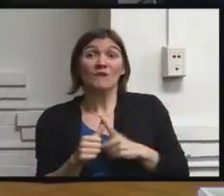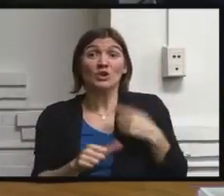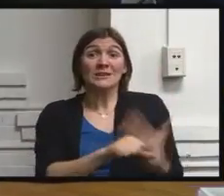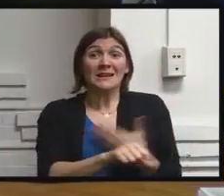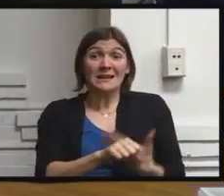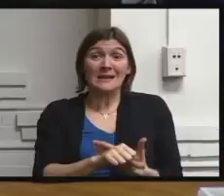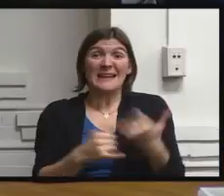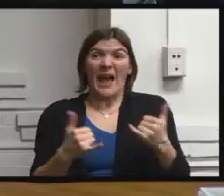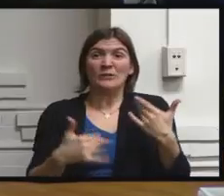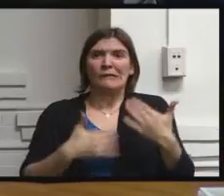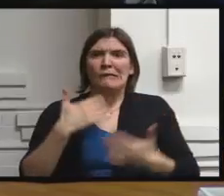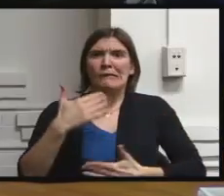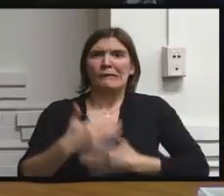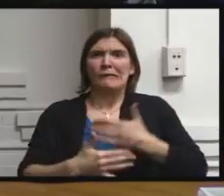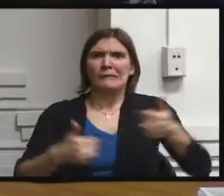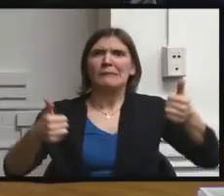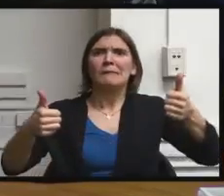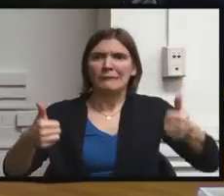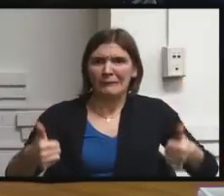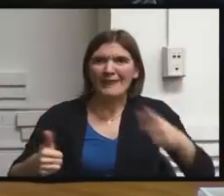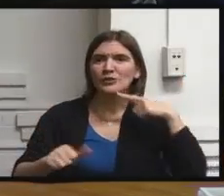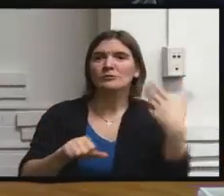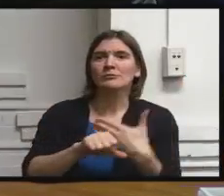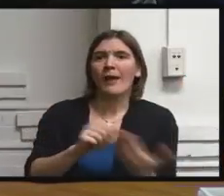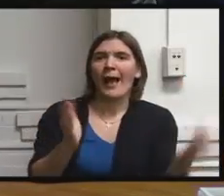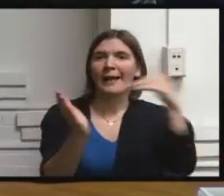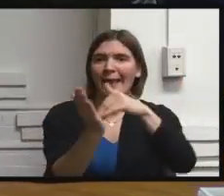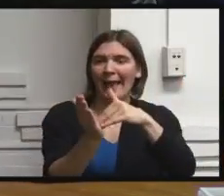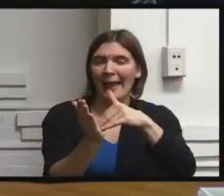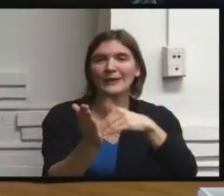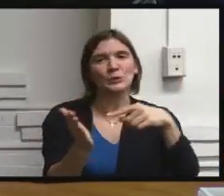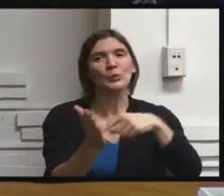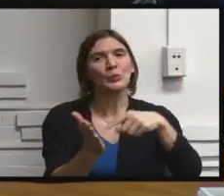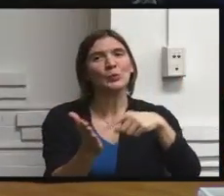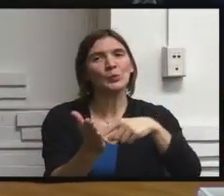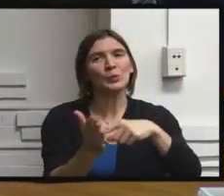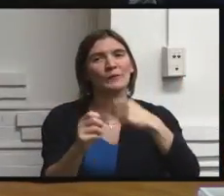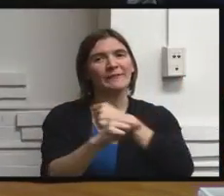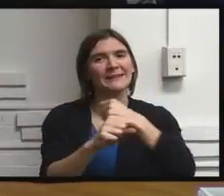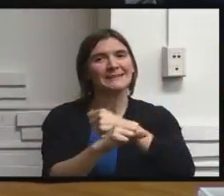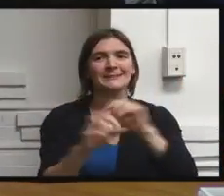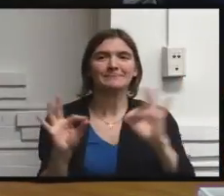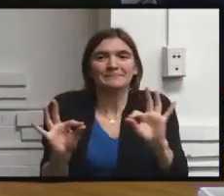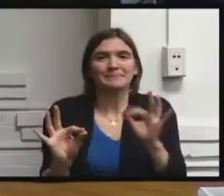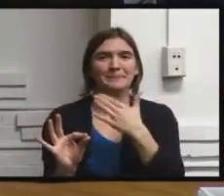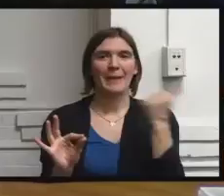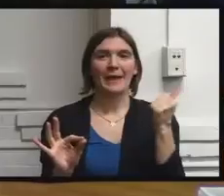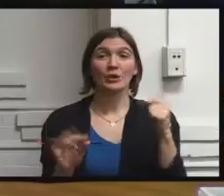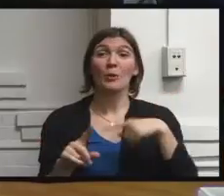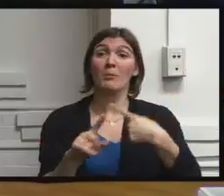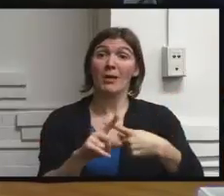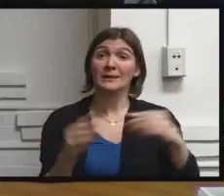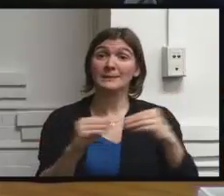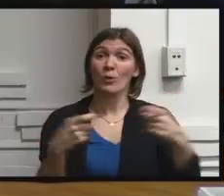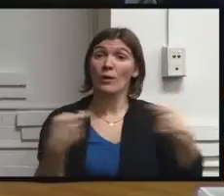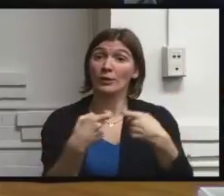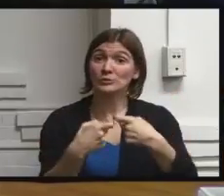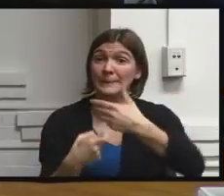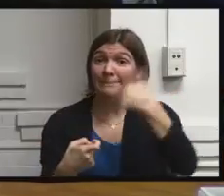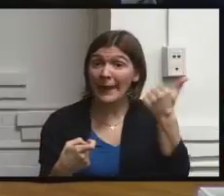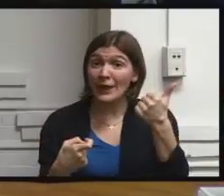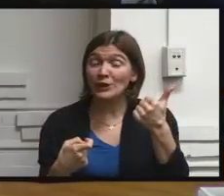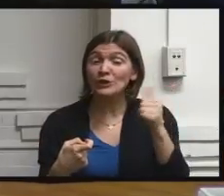town by the Wyndham Windsor Housing Trust that are now due for freshening up and energy efficiency improvements